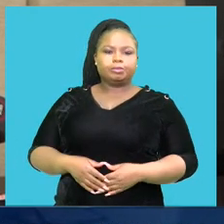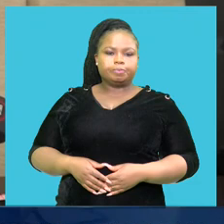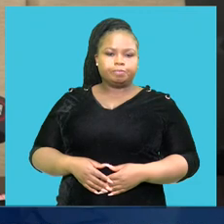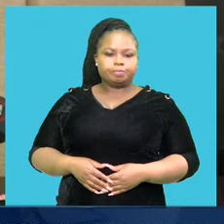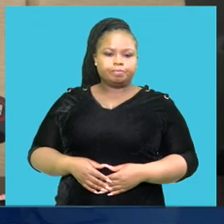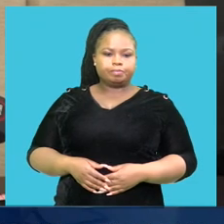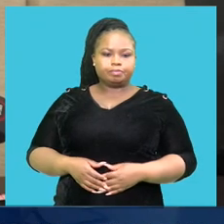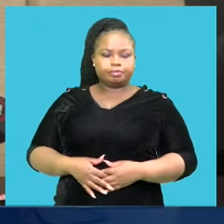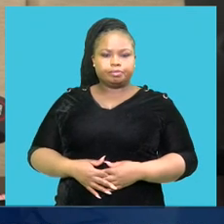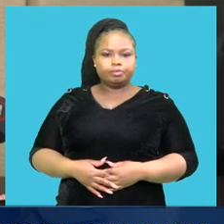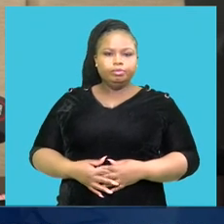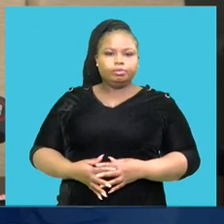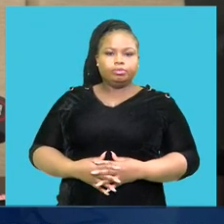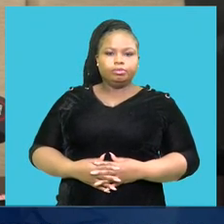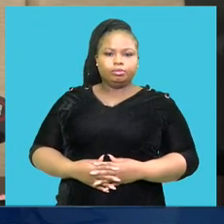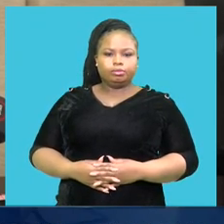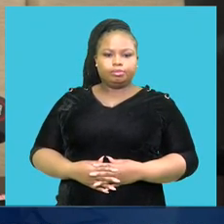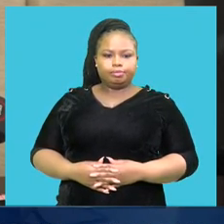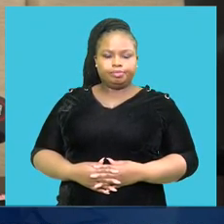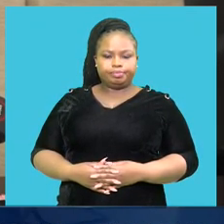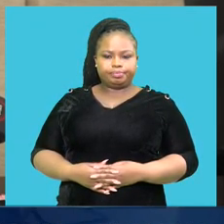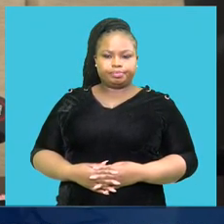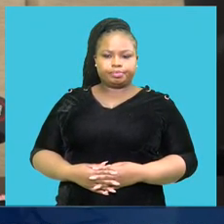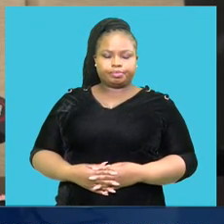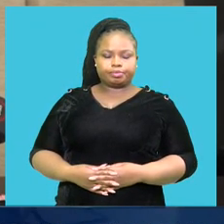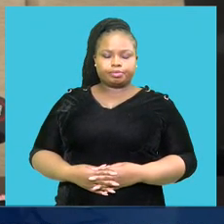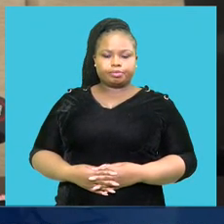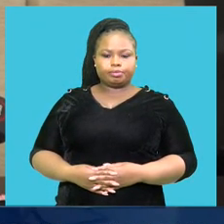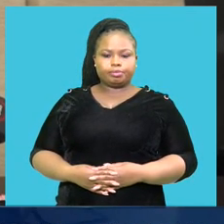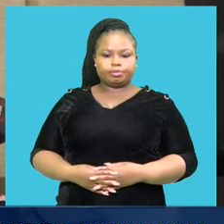Kwiindaba zeSoweto TV, ndingunomzabalazo Mduka eSandton.